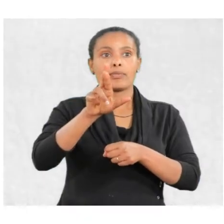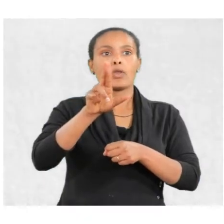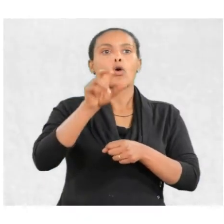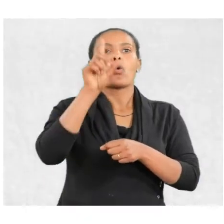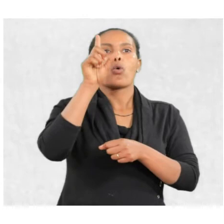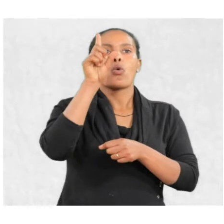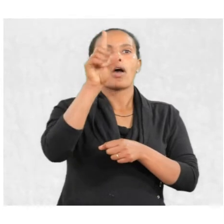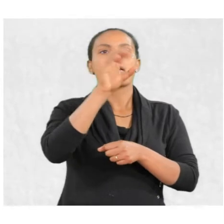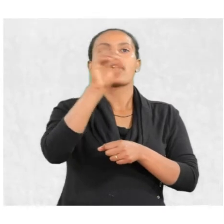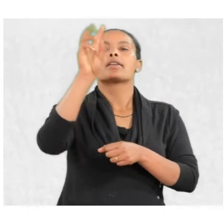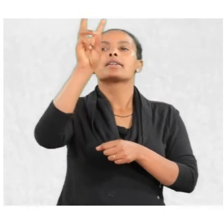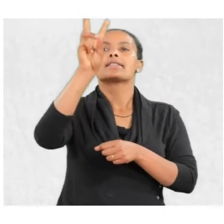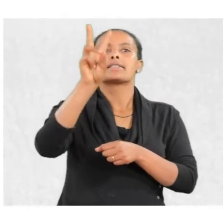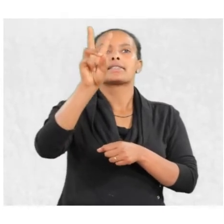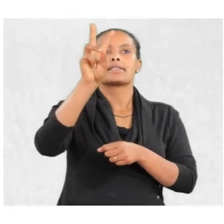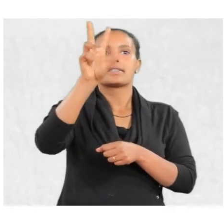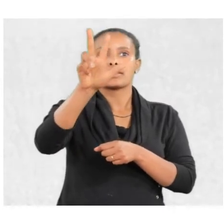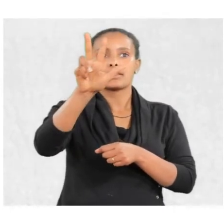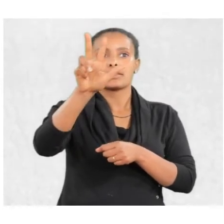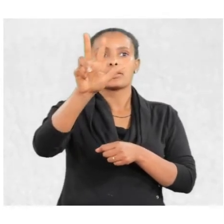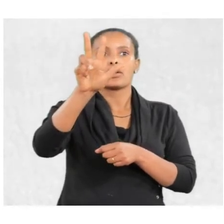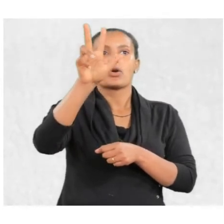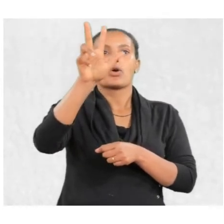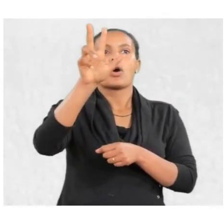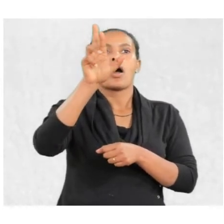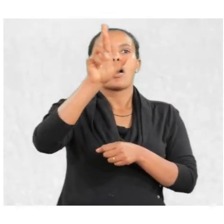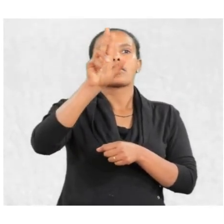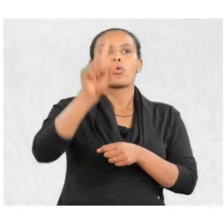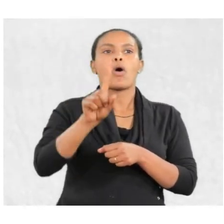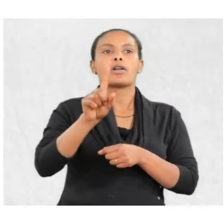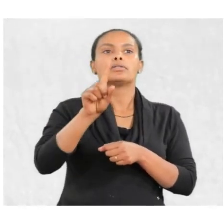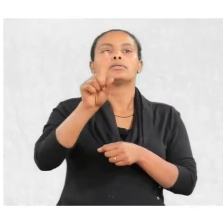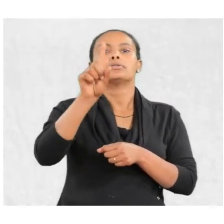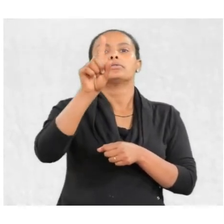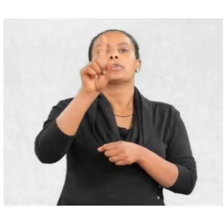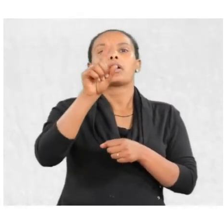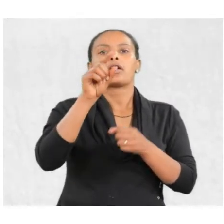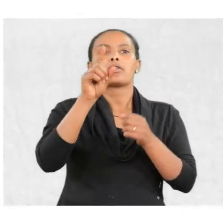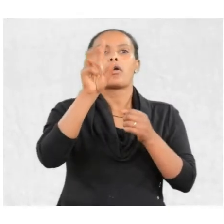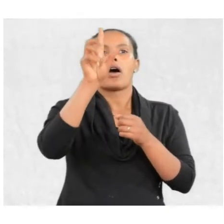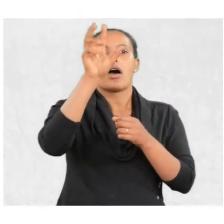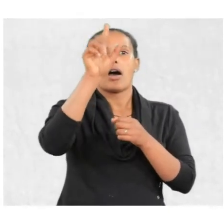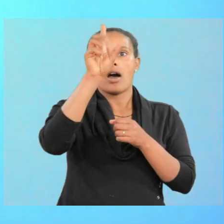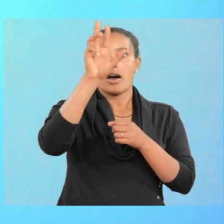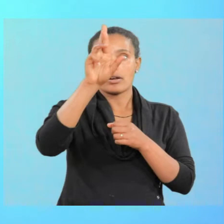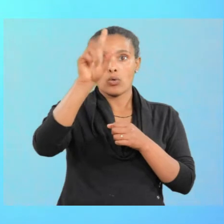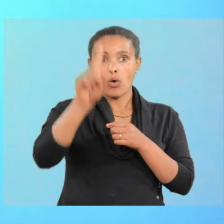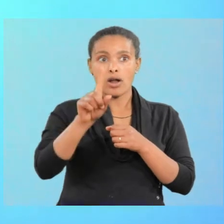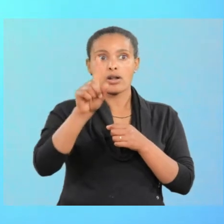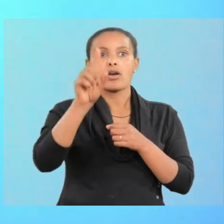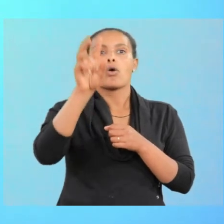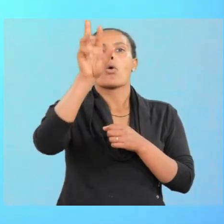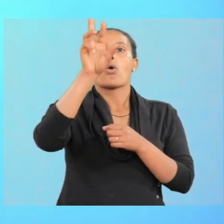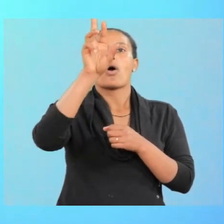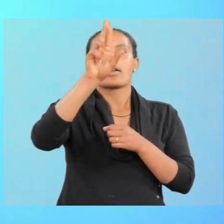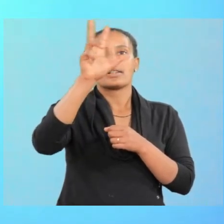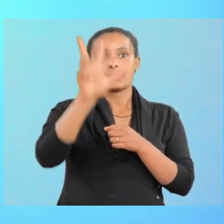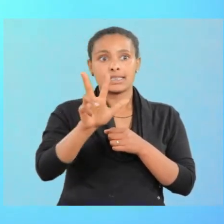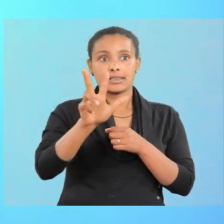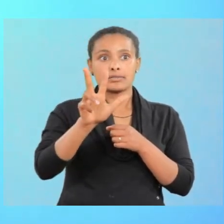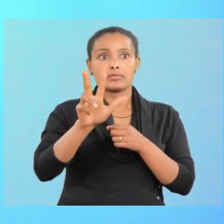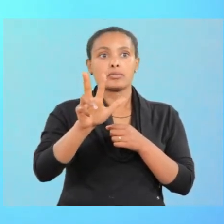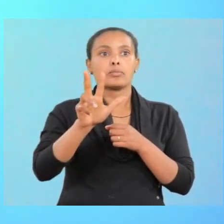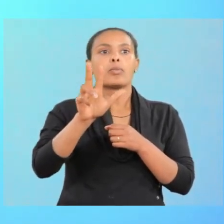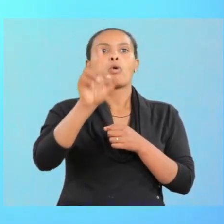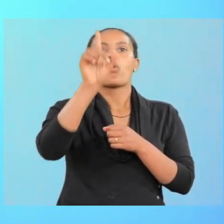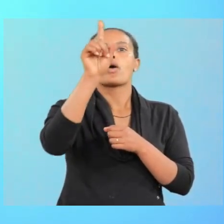1 and 3, R1 over R3 equal 1 over 2 to the power